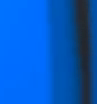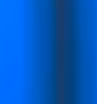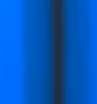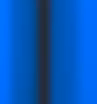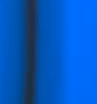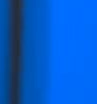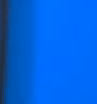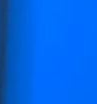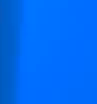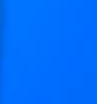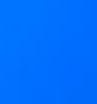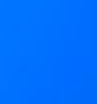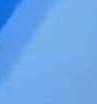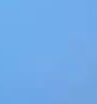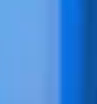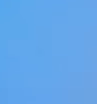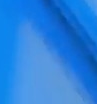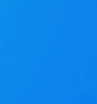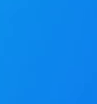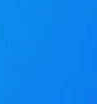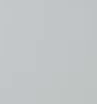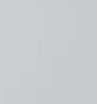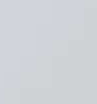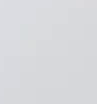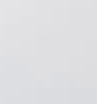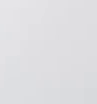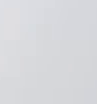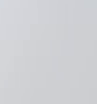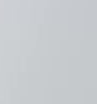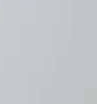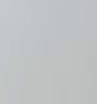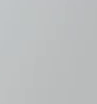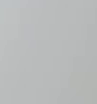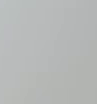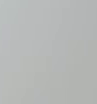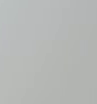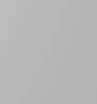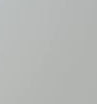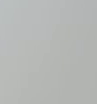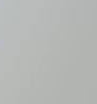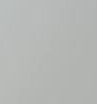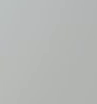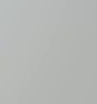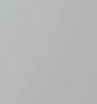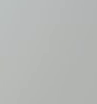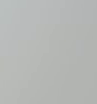ZNS Total Sports is brought to you by 4th Terrace Diagnostic Center.